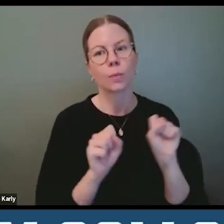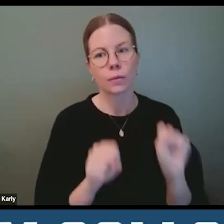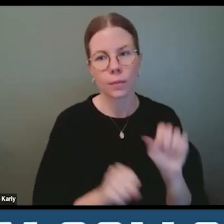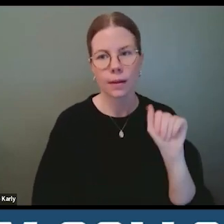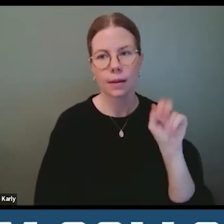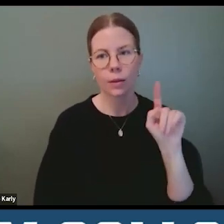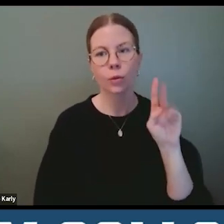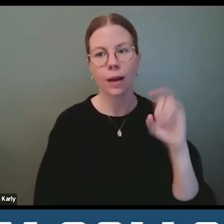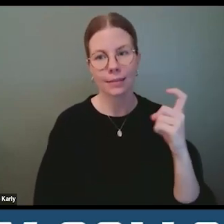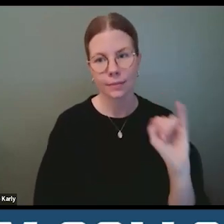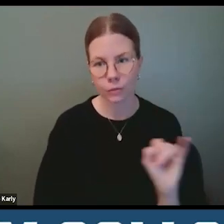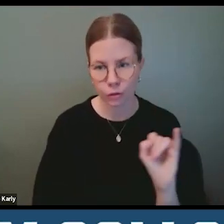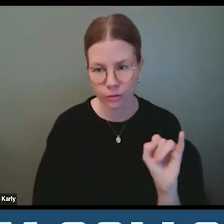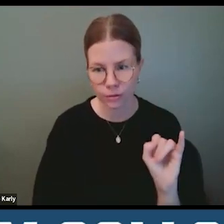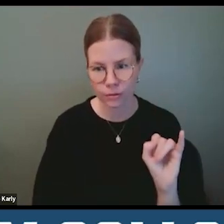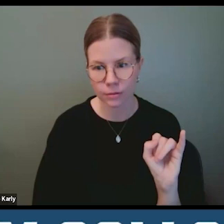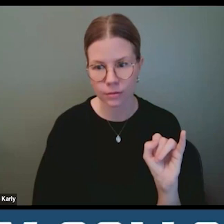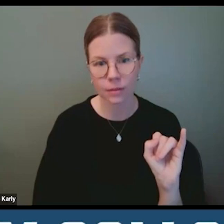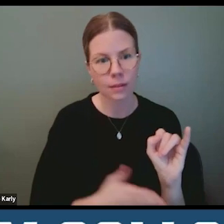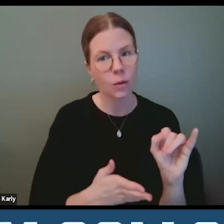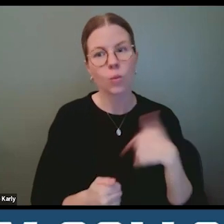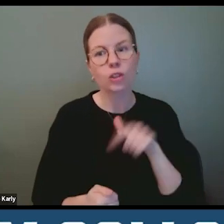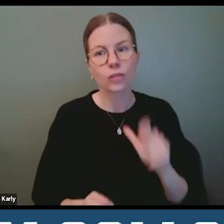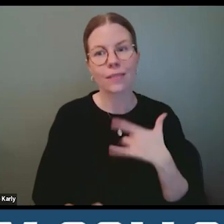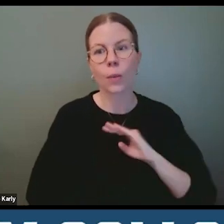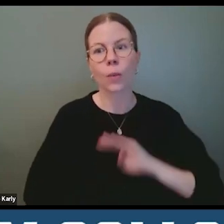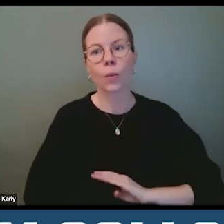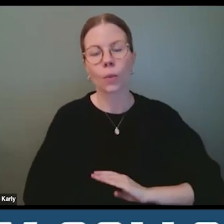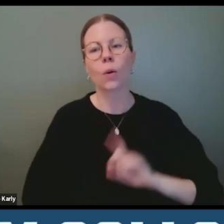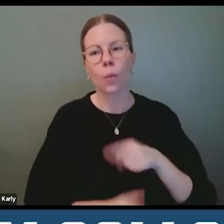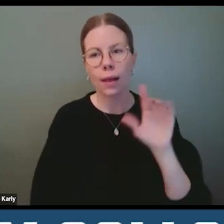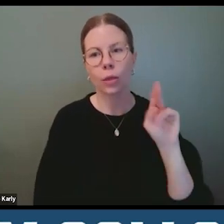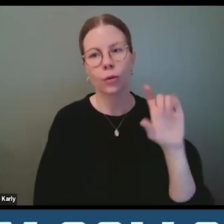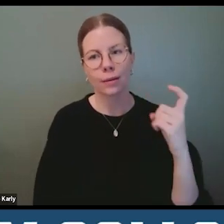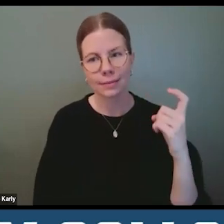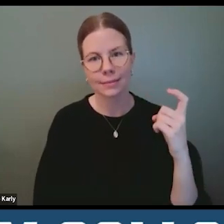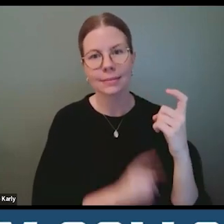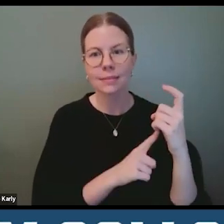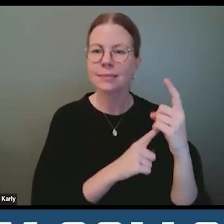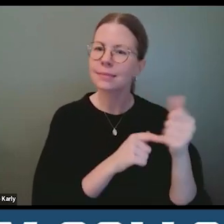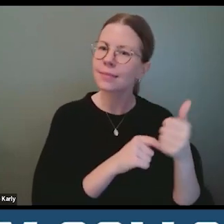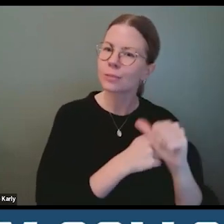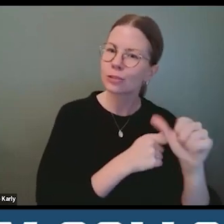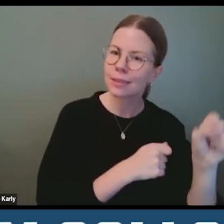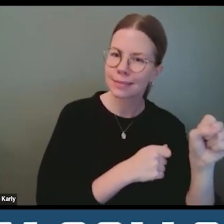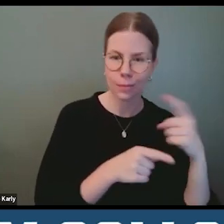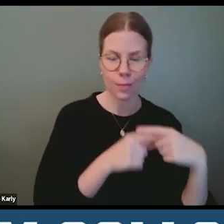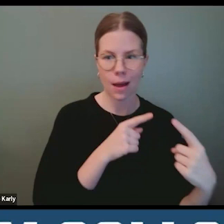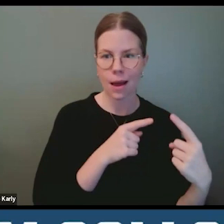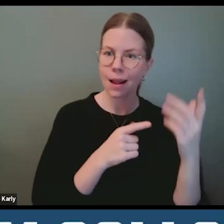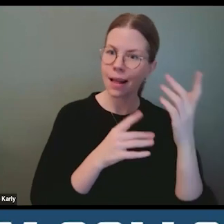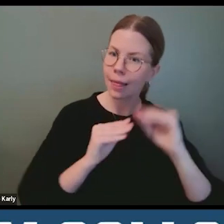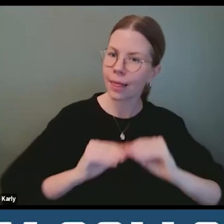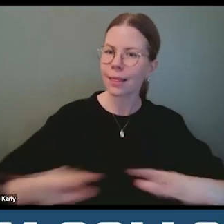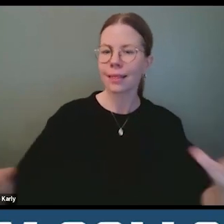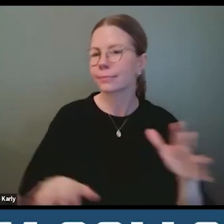infection. We should be glad that it was only anthrax. Anthrax is a dangerous but non-contagious bacterium. The